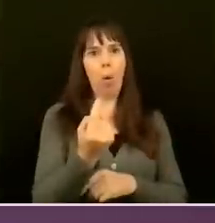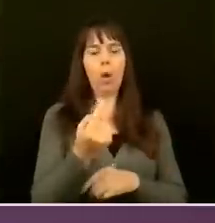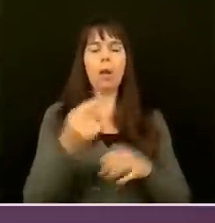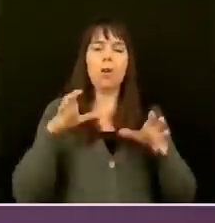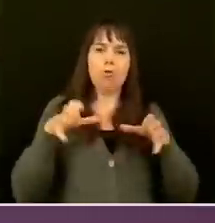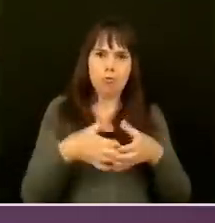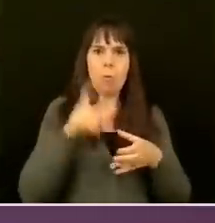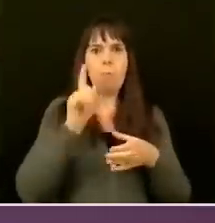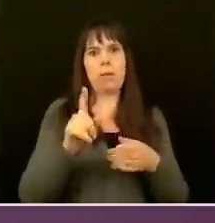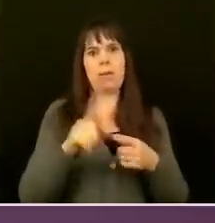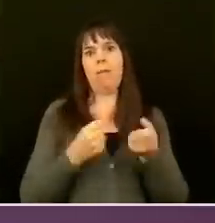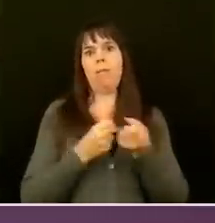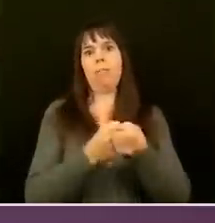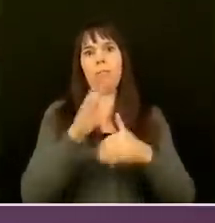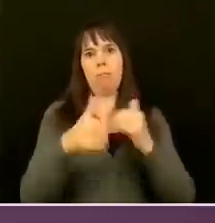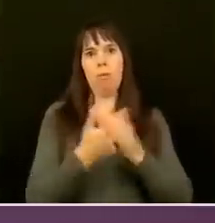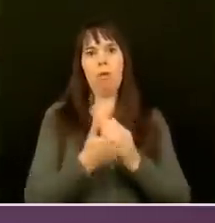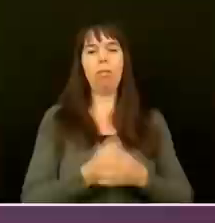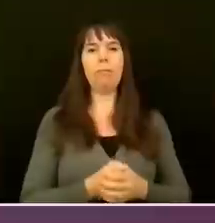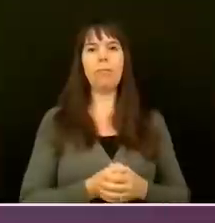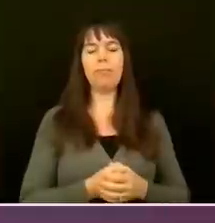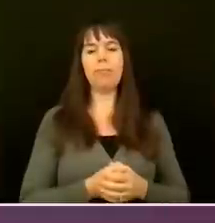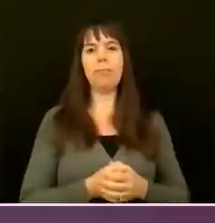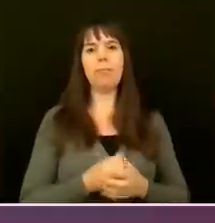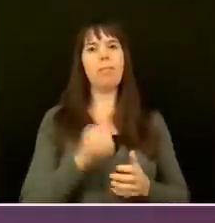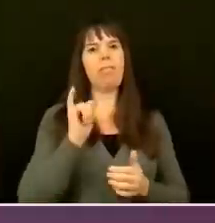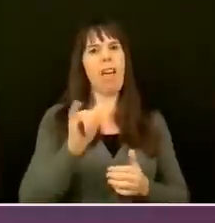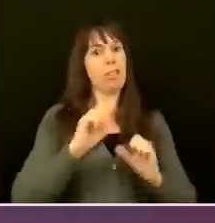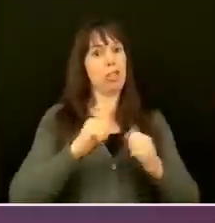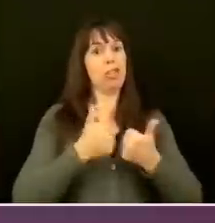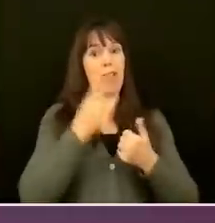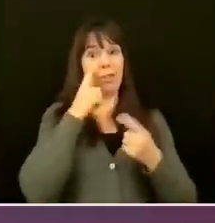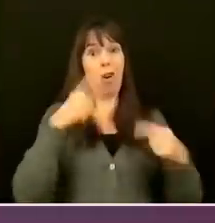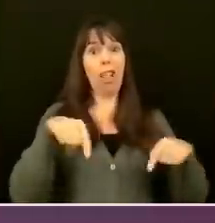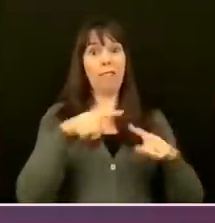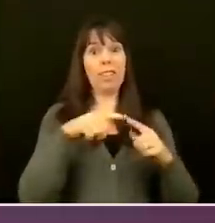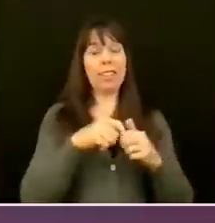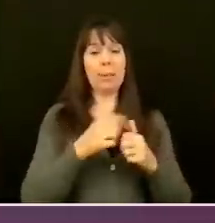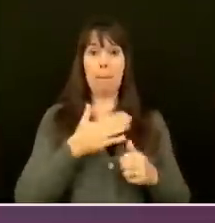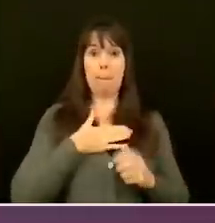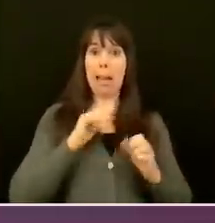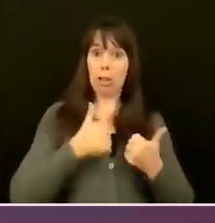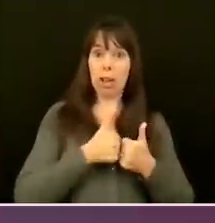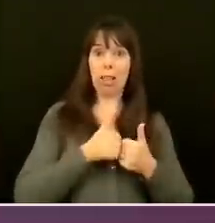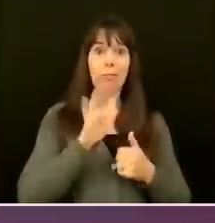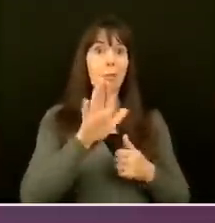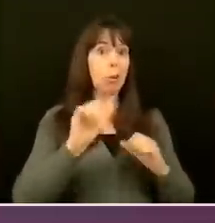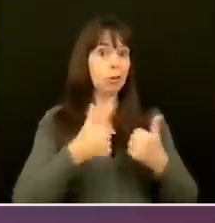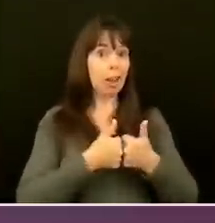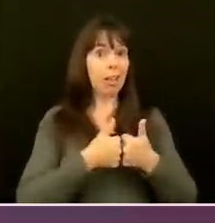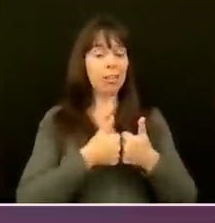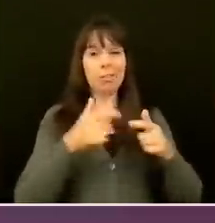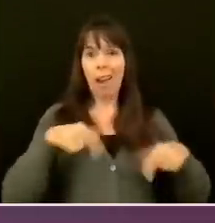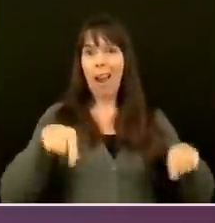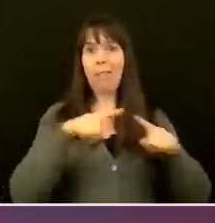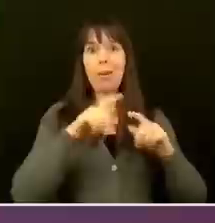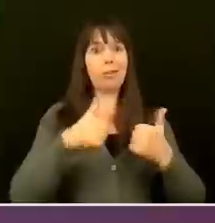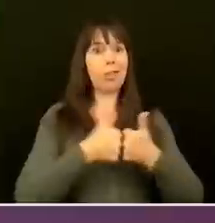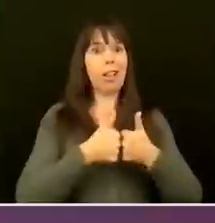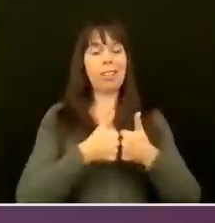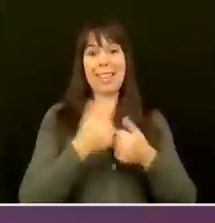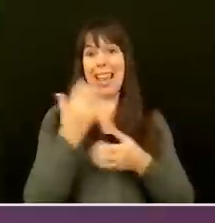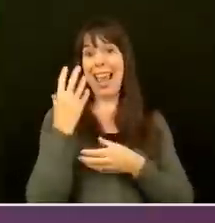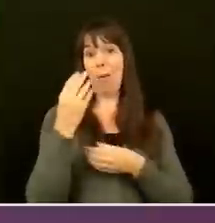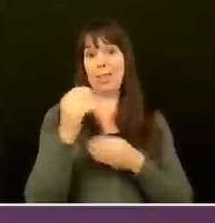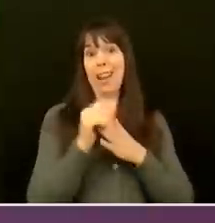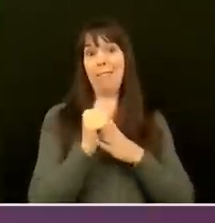able to pull them through. So that's the challenge for all of us. It's my challenge. It's your challenge. It's everybody's challenge outside of the